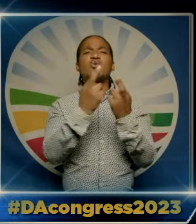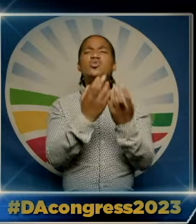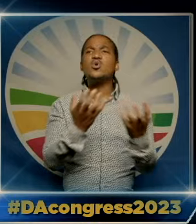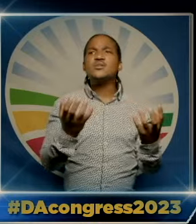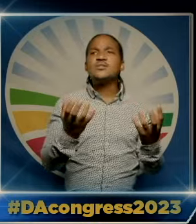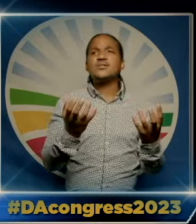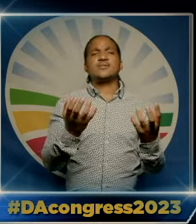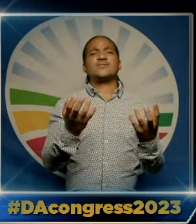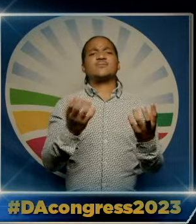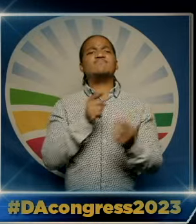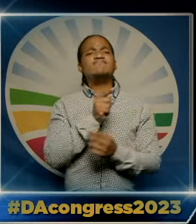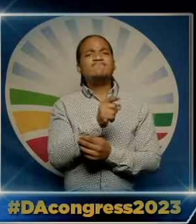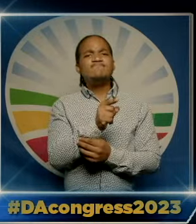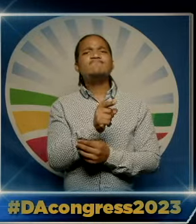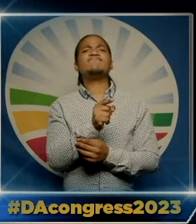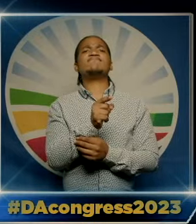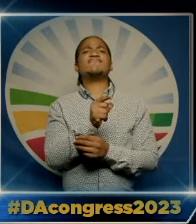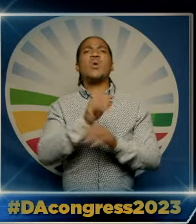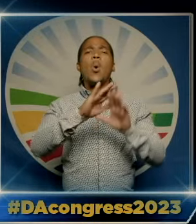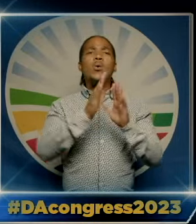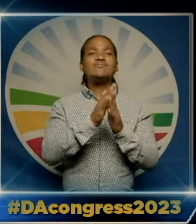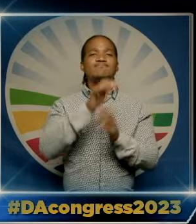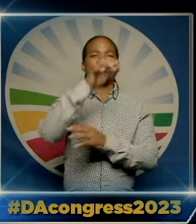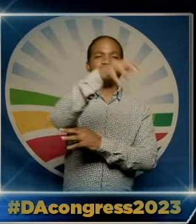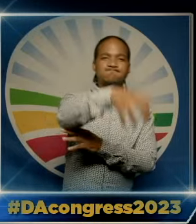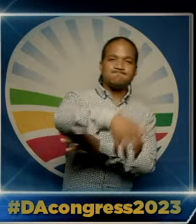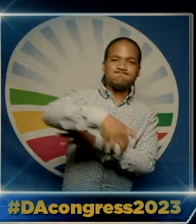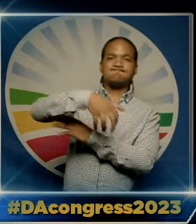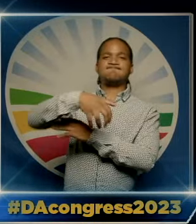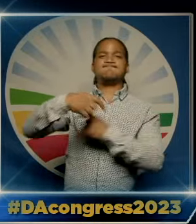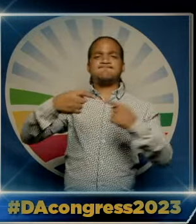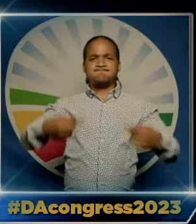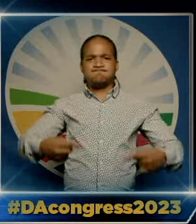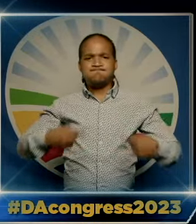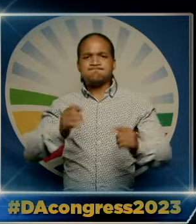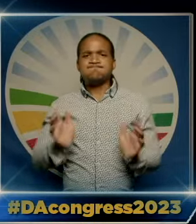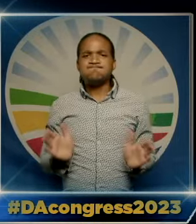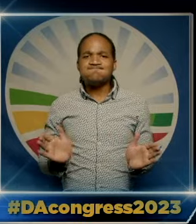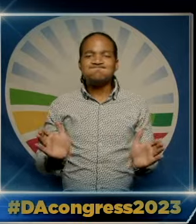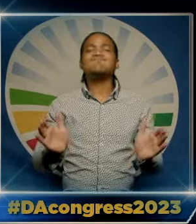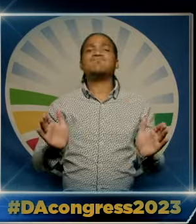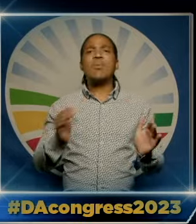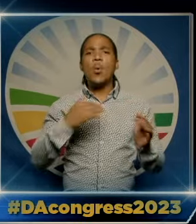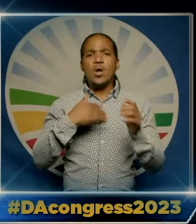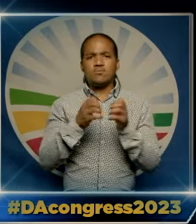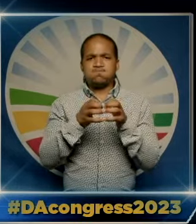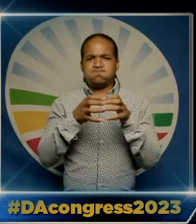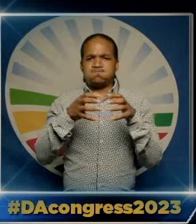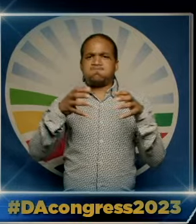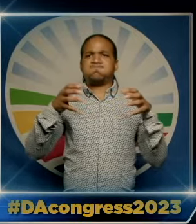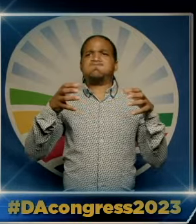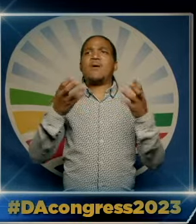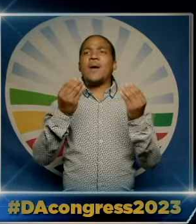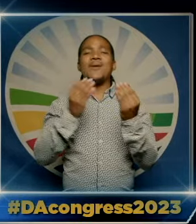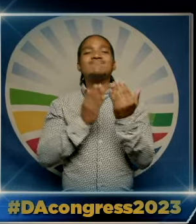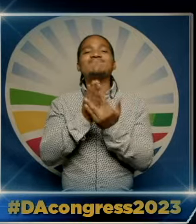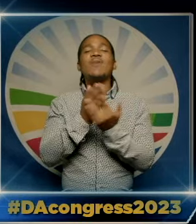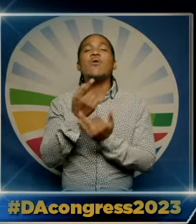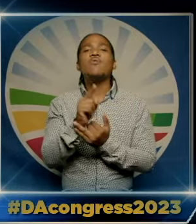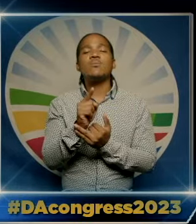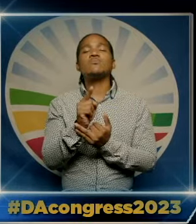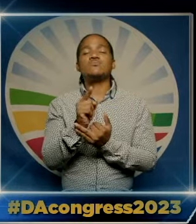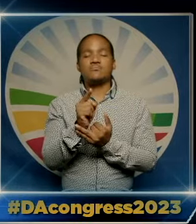and tipper trucks, rollers and excavators. We've increased the number of people who have access to free basic